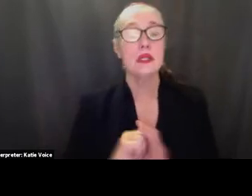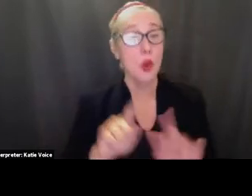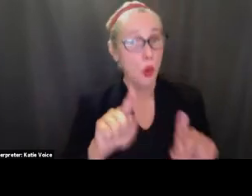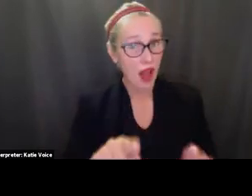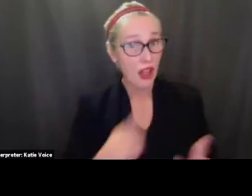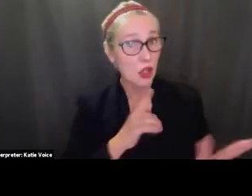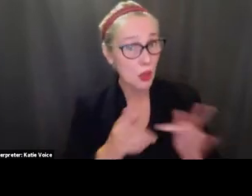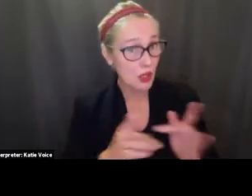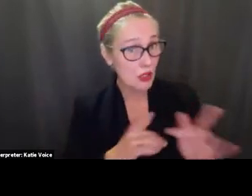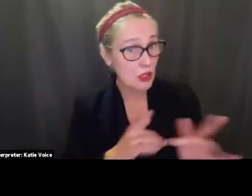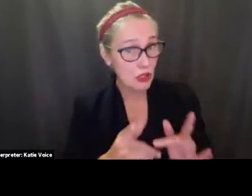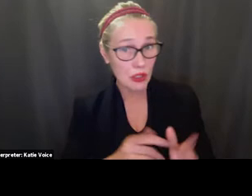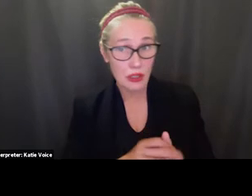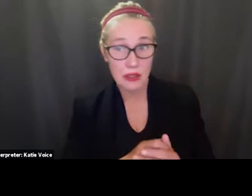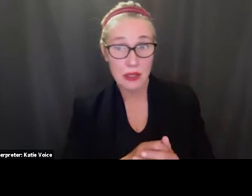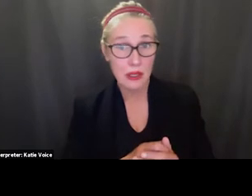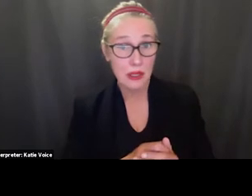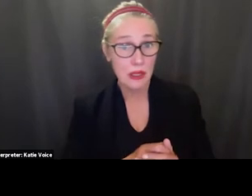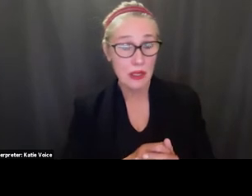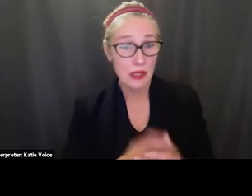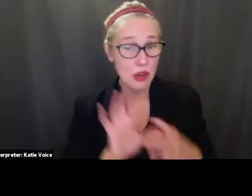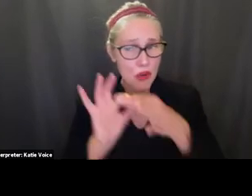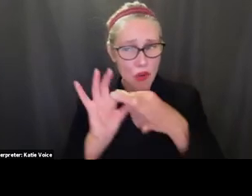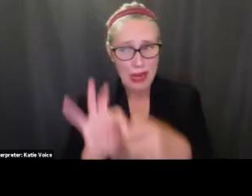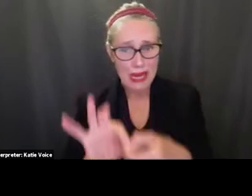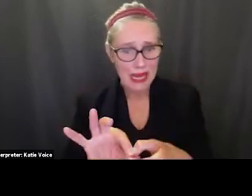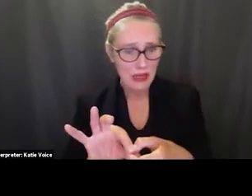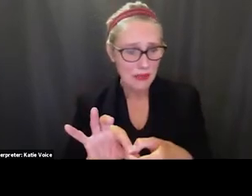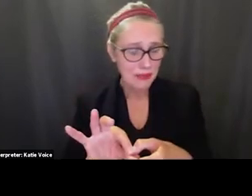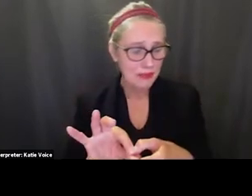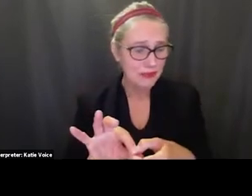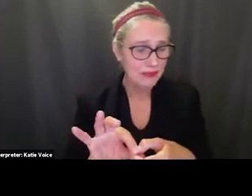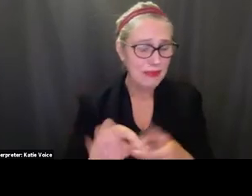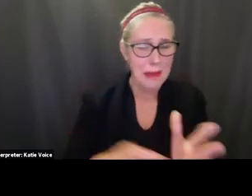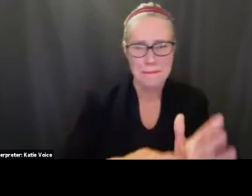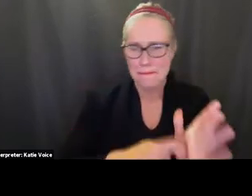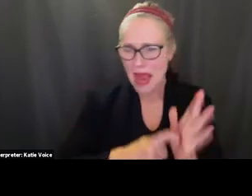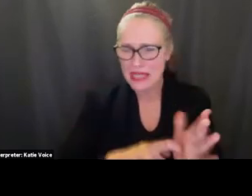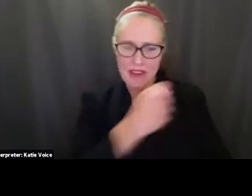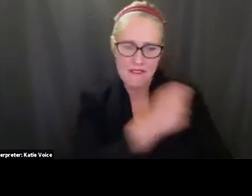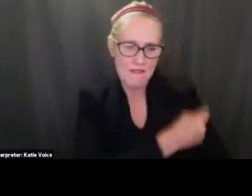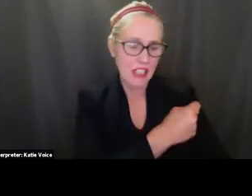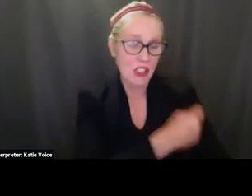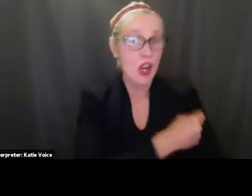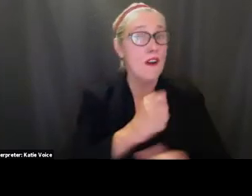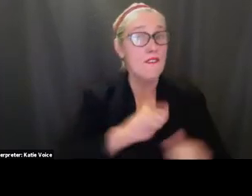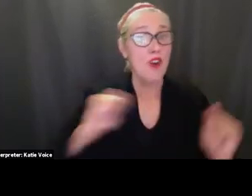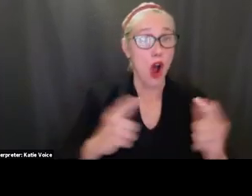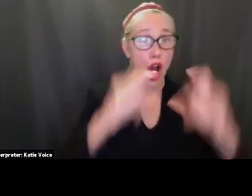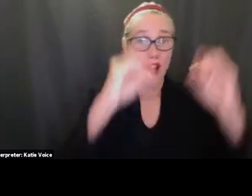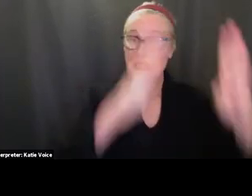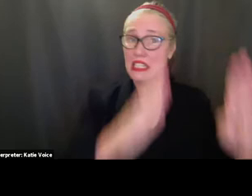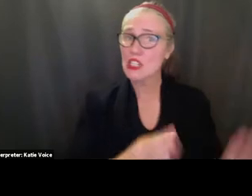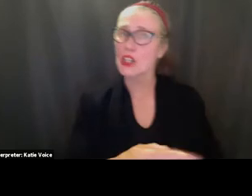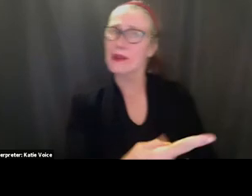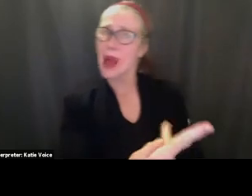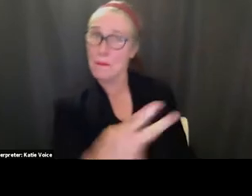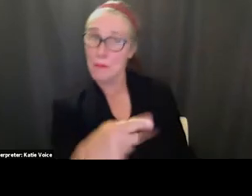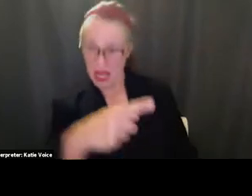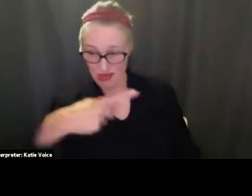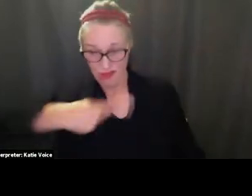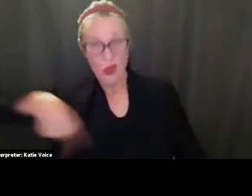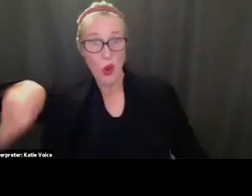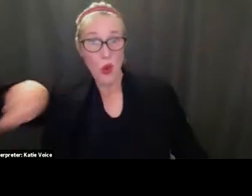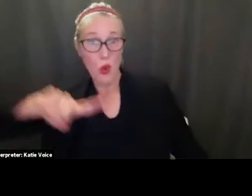concerned about um mandating the vaccinations for teachers we're concerned with